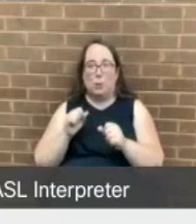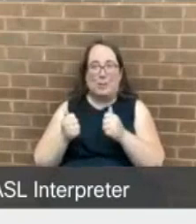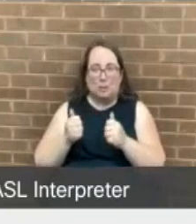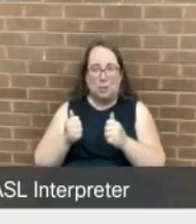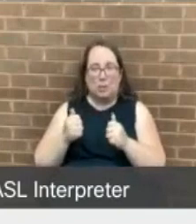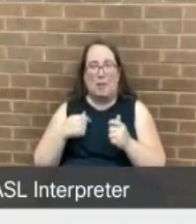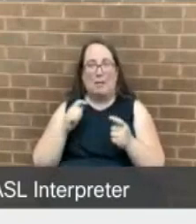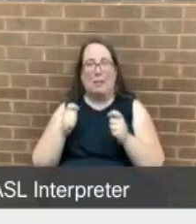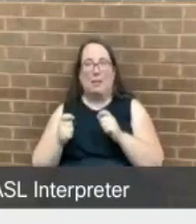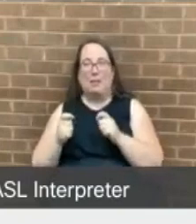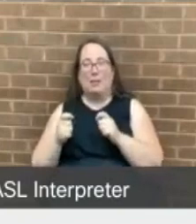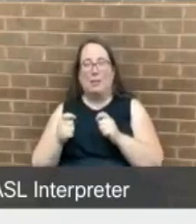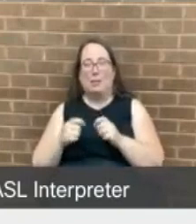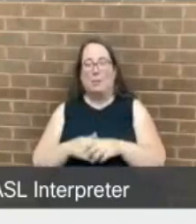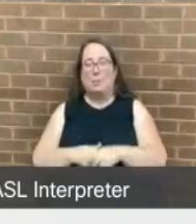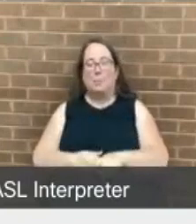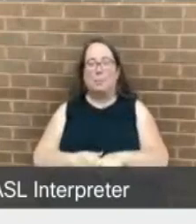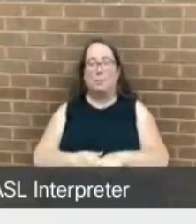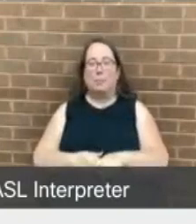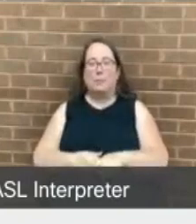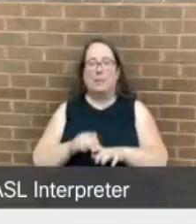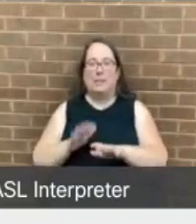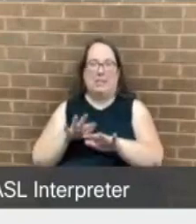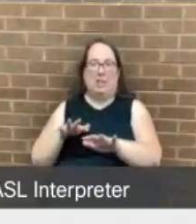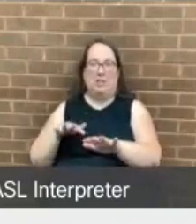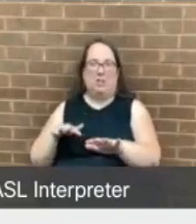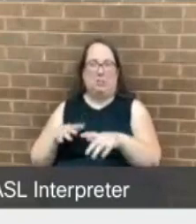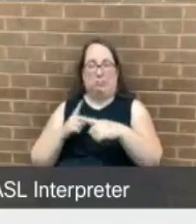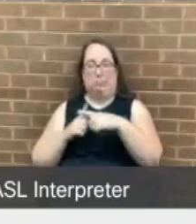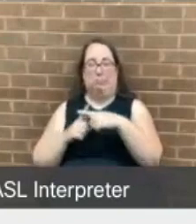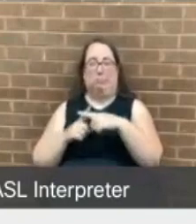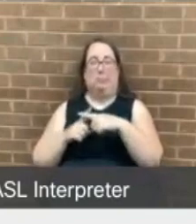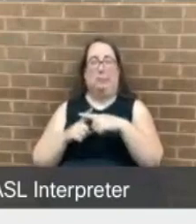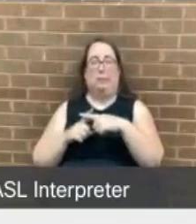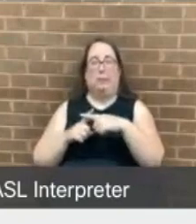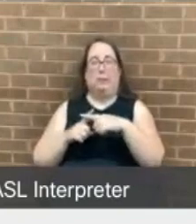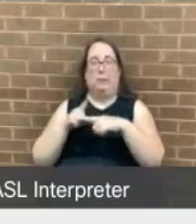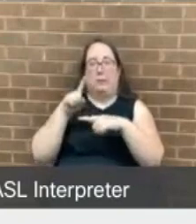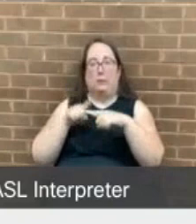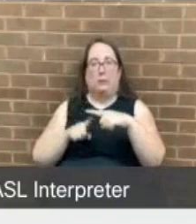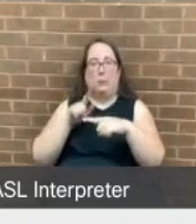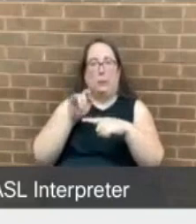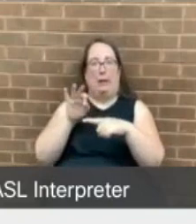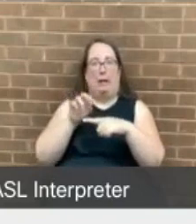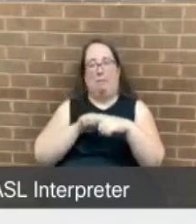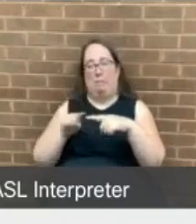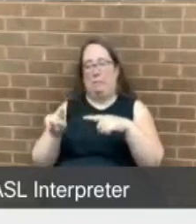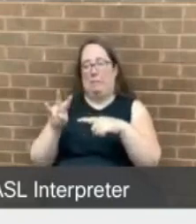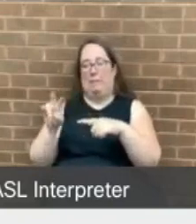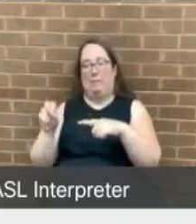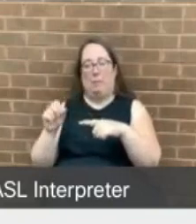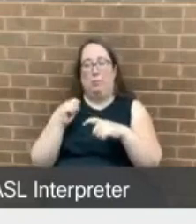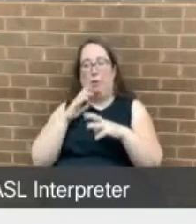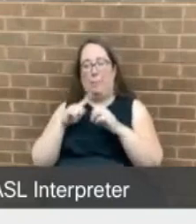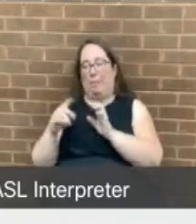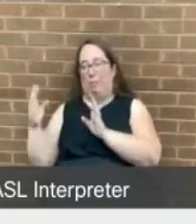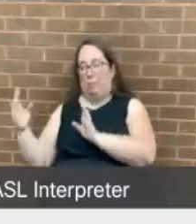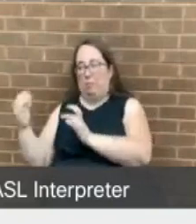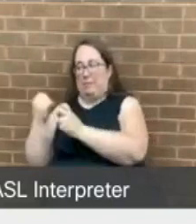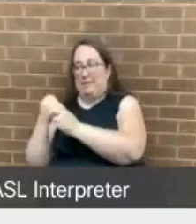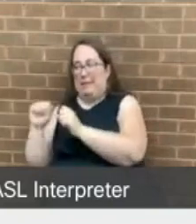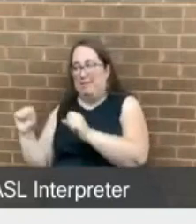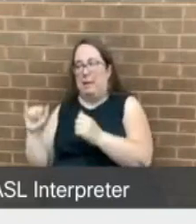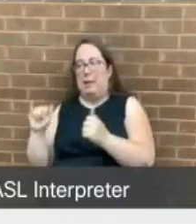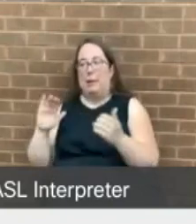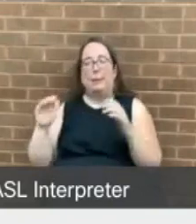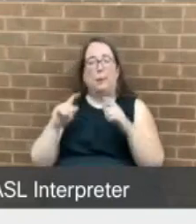Okay. to basically, you know, congestion around that interchange as opposed to that strip of 70. We were talking about the safety. I was wondering how it compared to